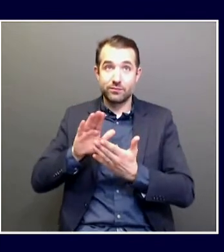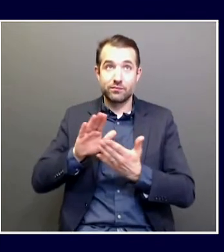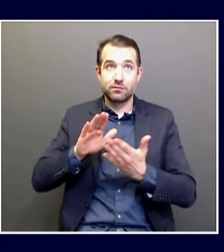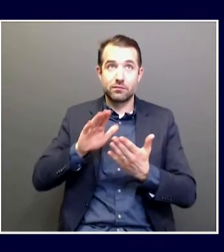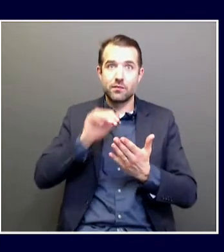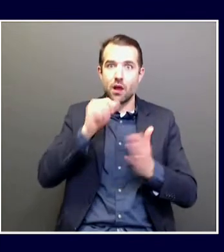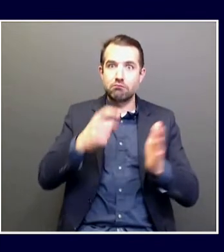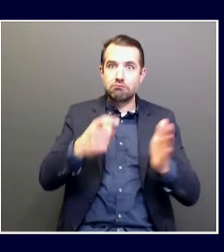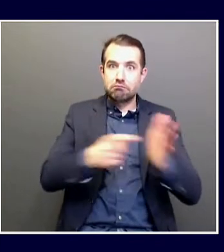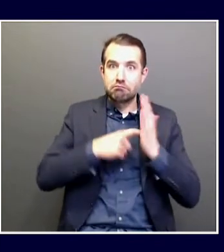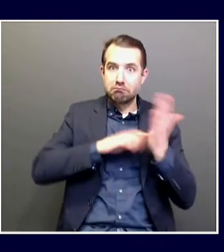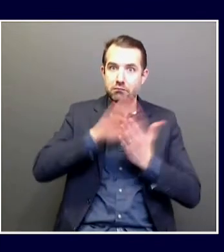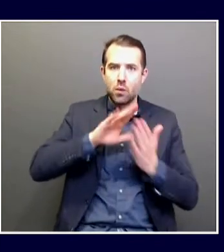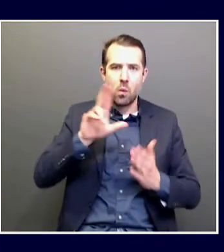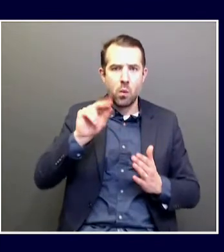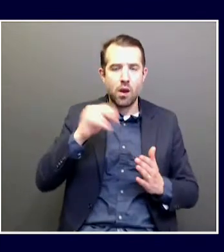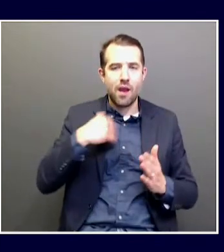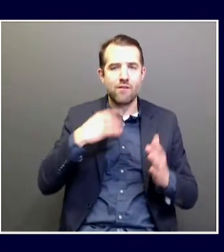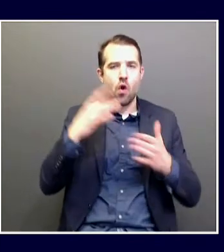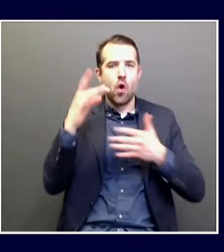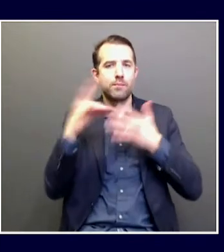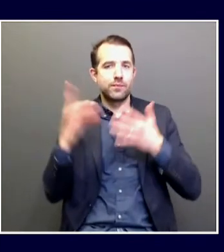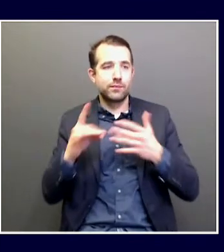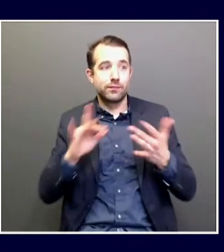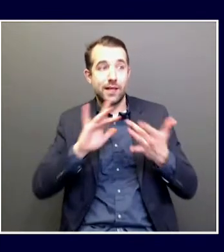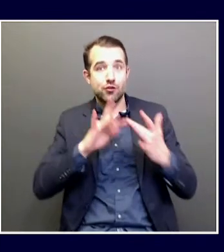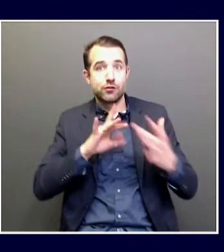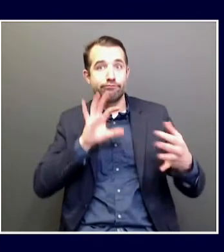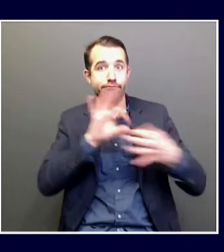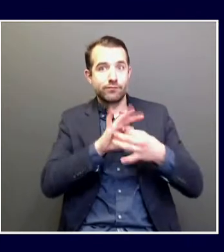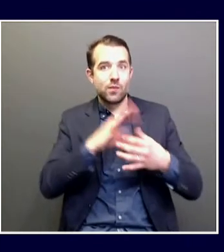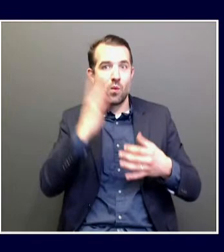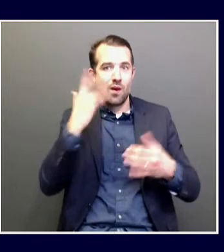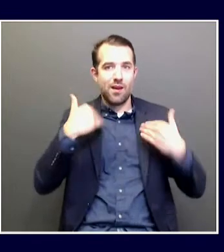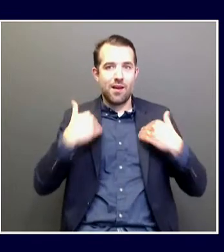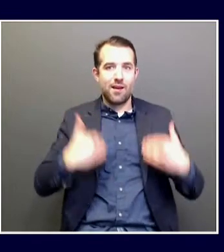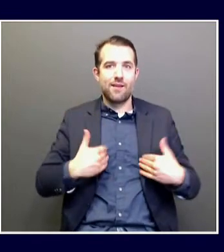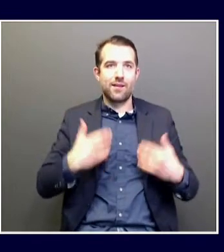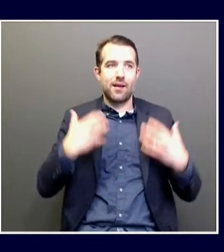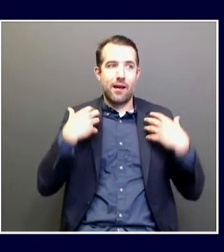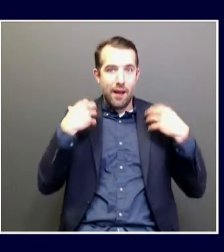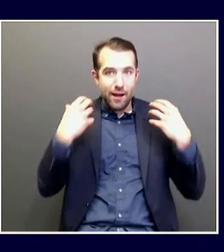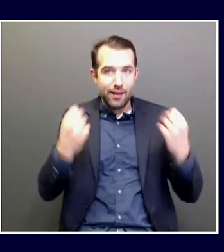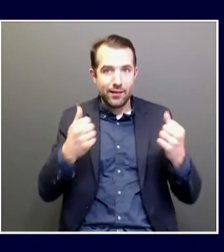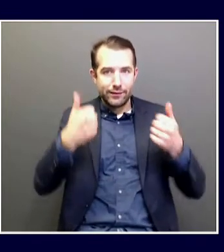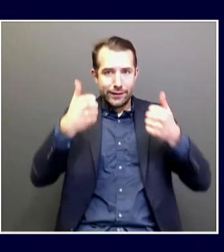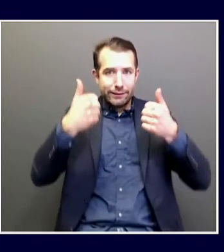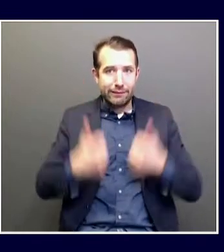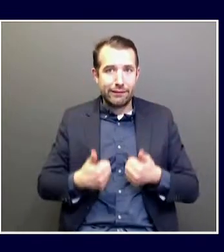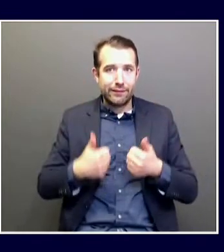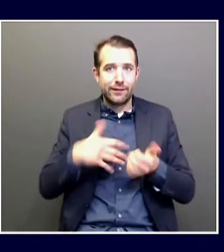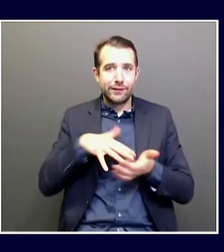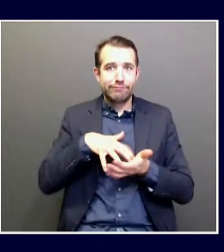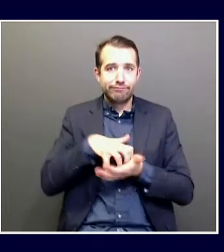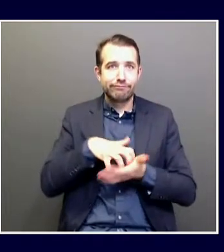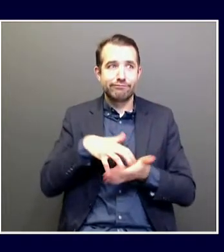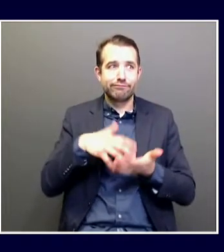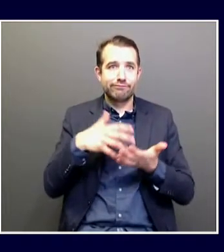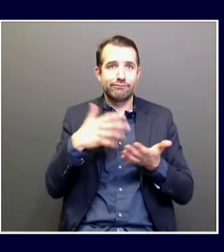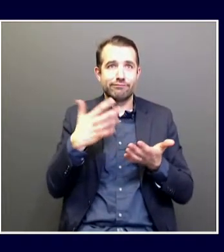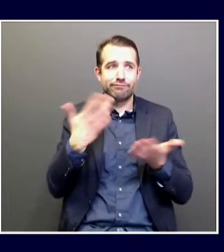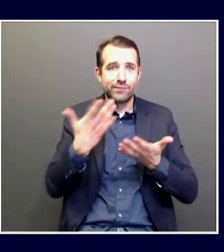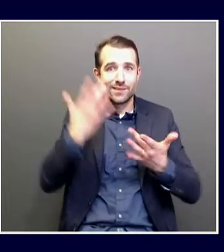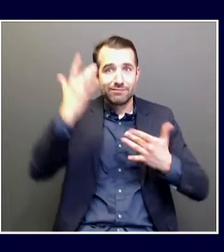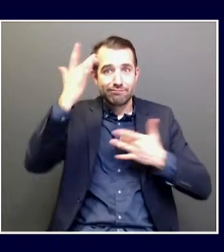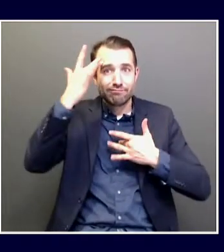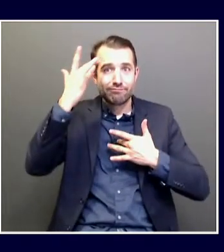masking, has an opportunity to participate. But we continue just to remind people as we're in this winter season where a lot of people are